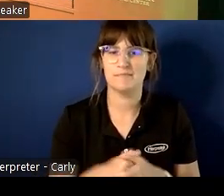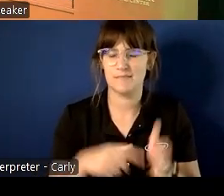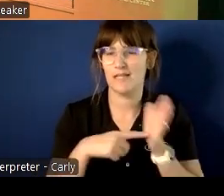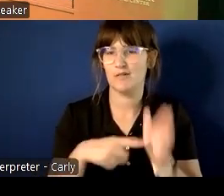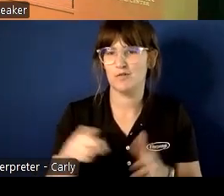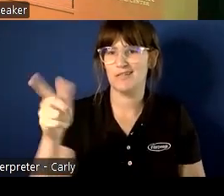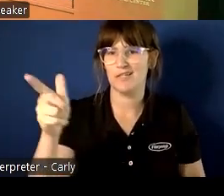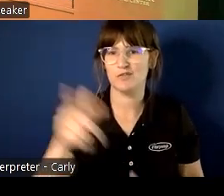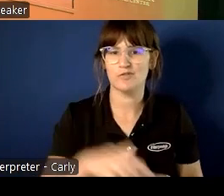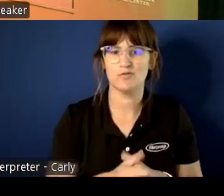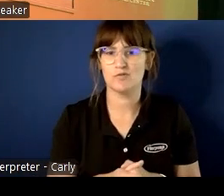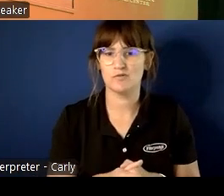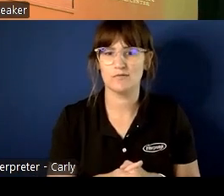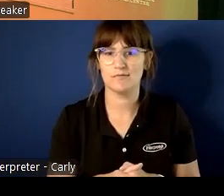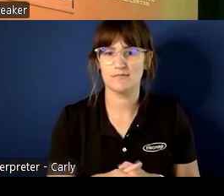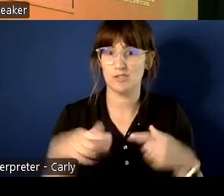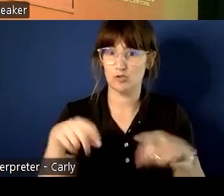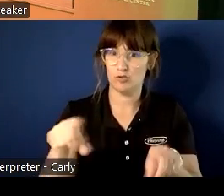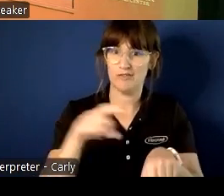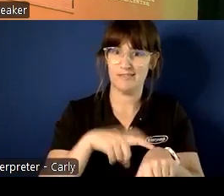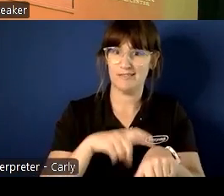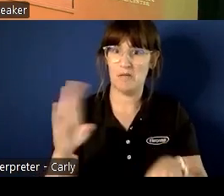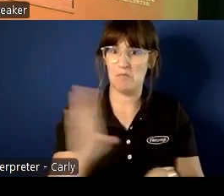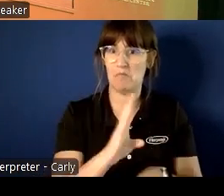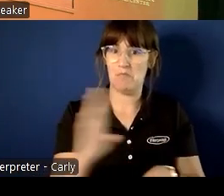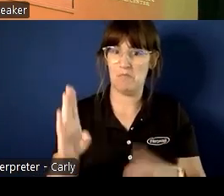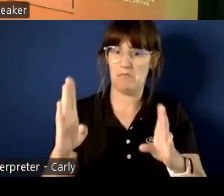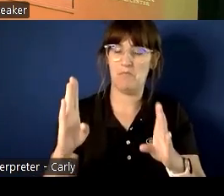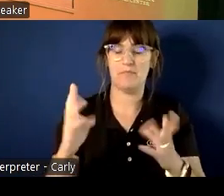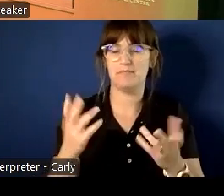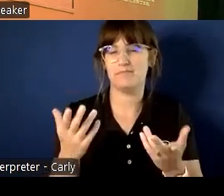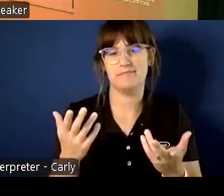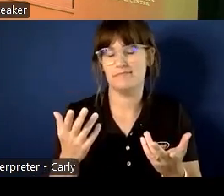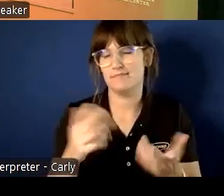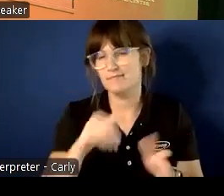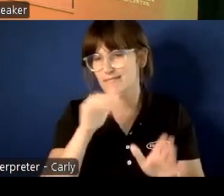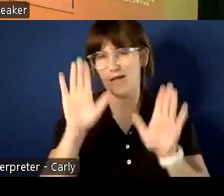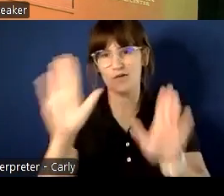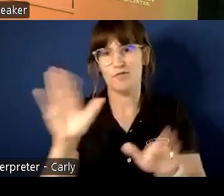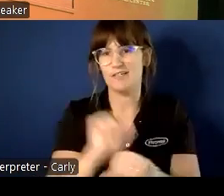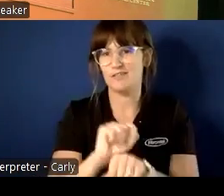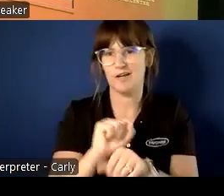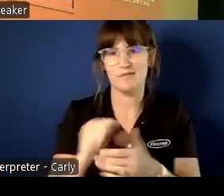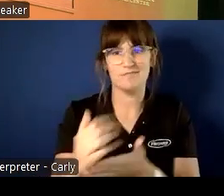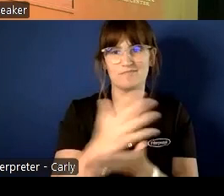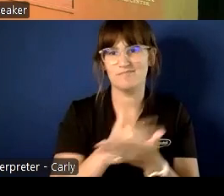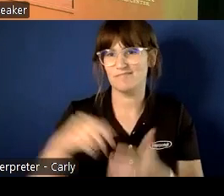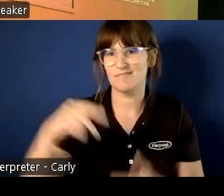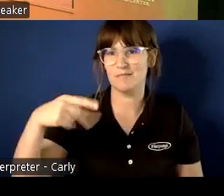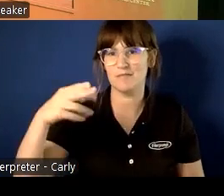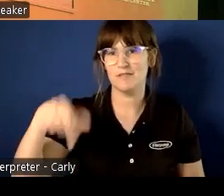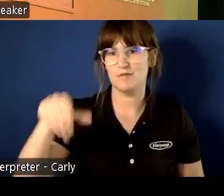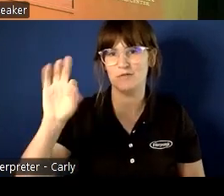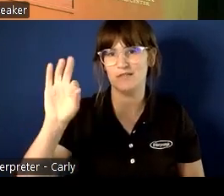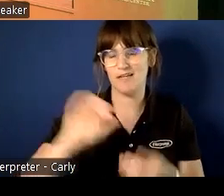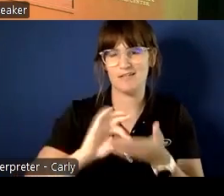on, it's during this period, we did not do a good job of collecting PHQ-9 scores across patients